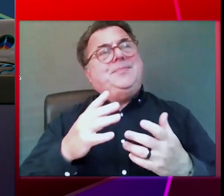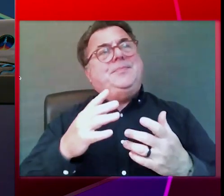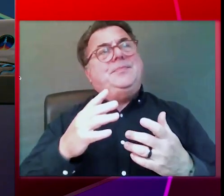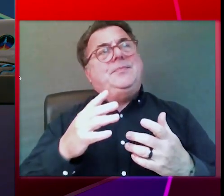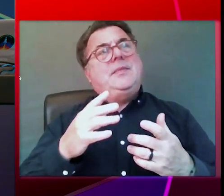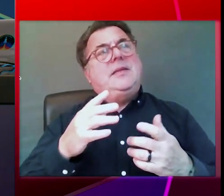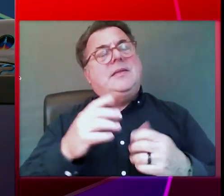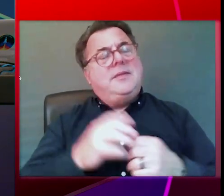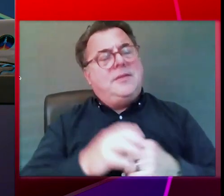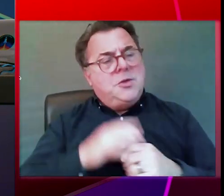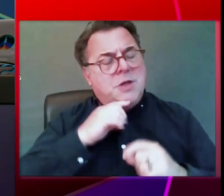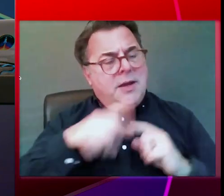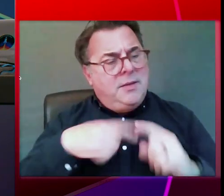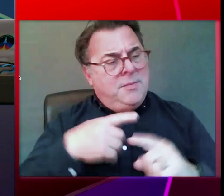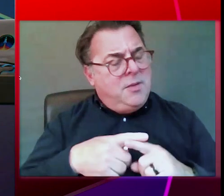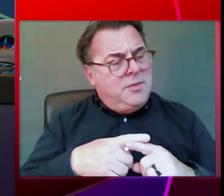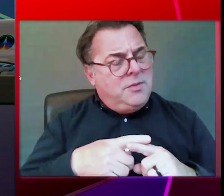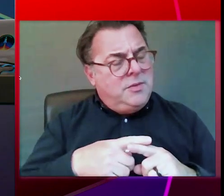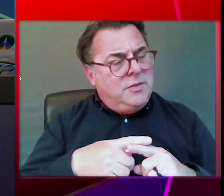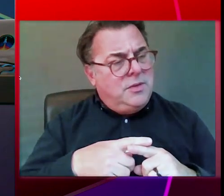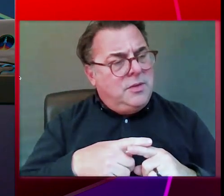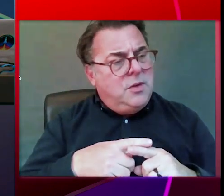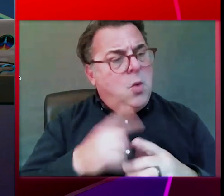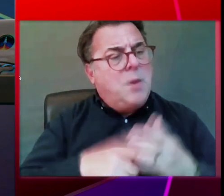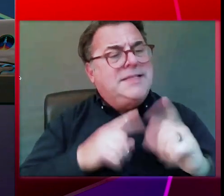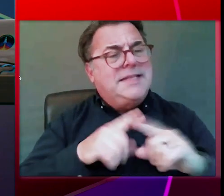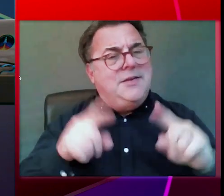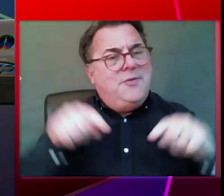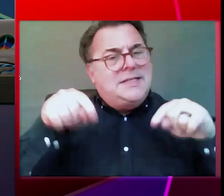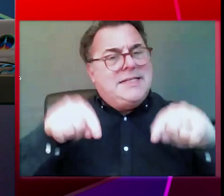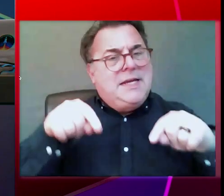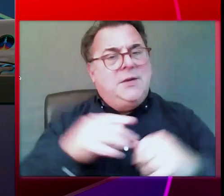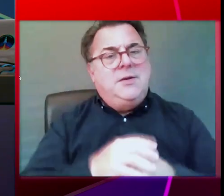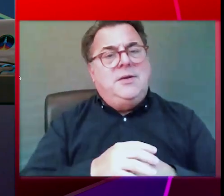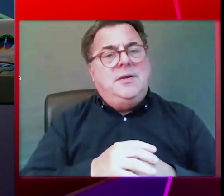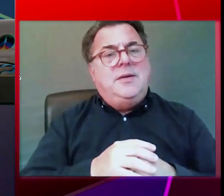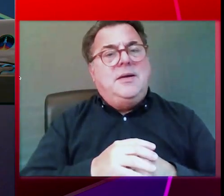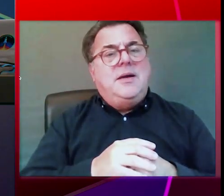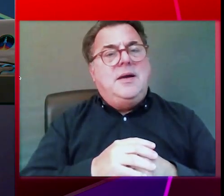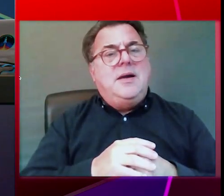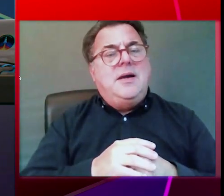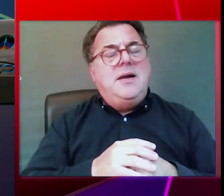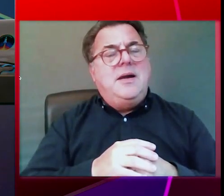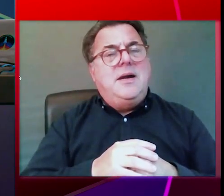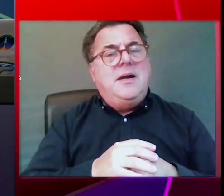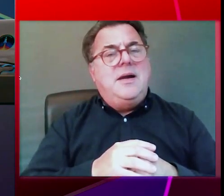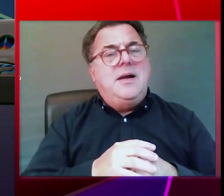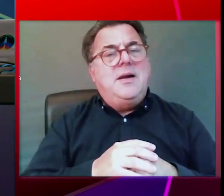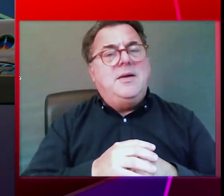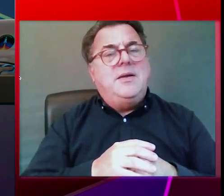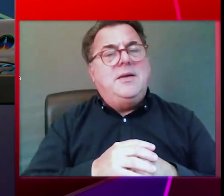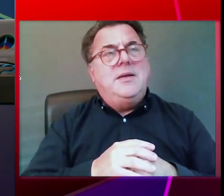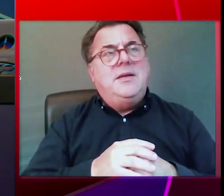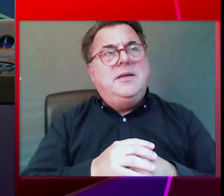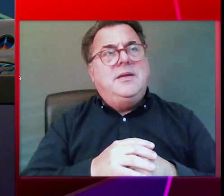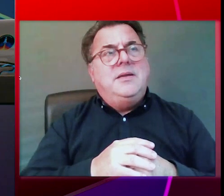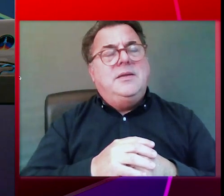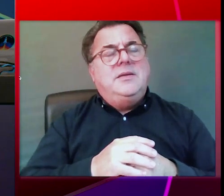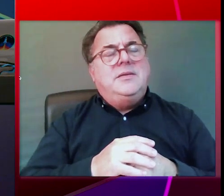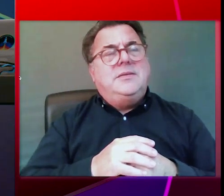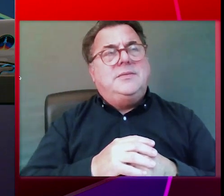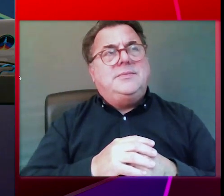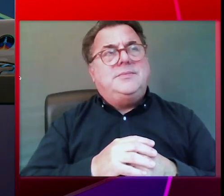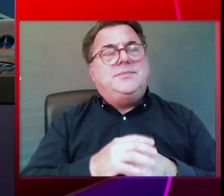right? What's the difference here, right? How has this changed KMS? So we're really launching